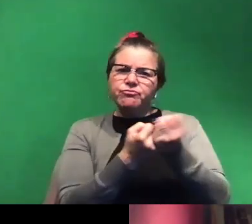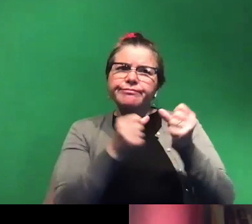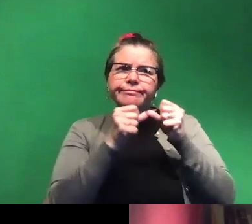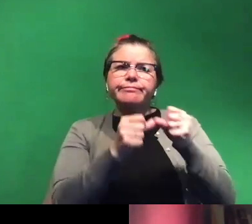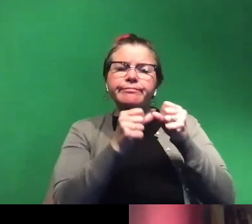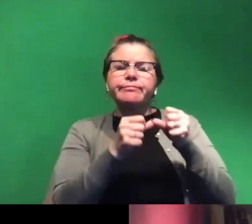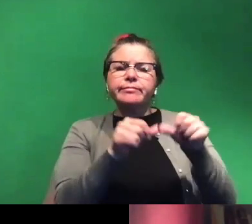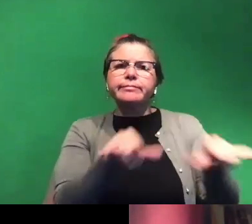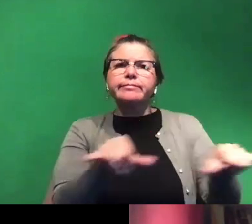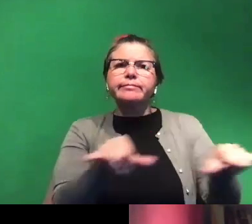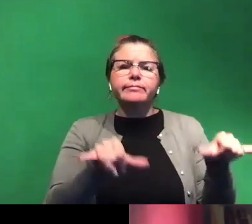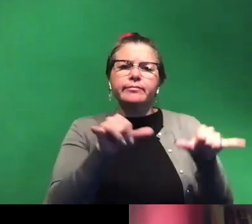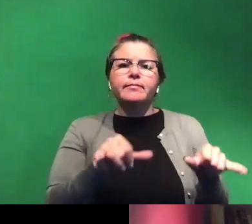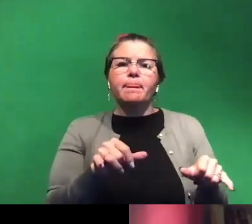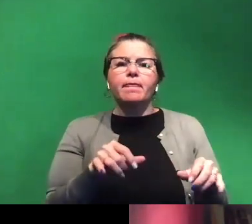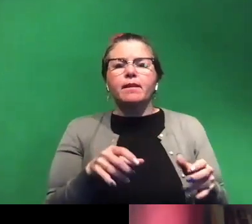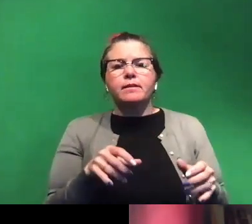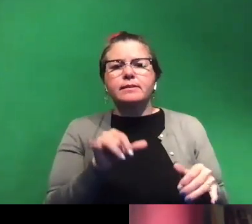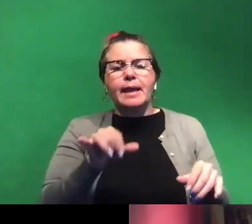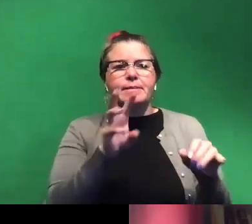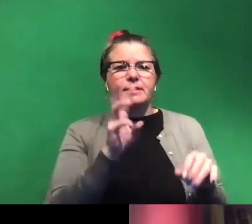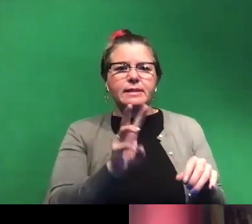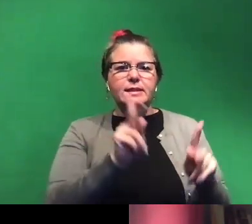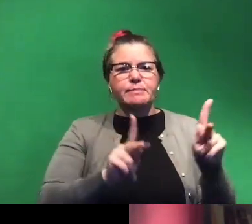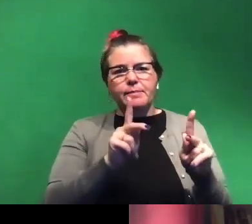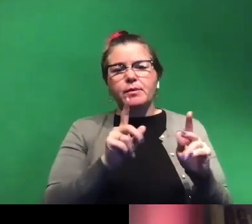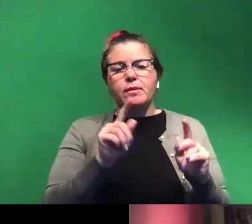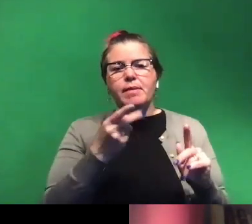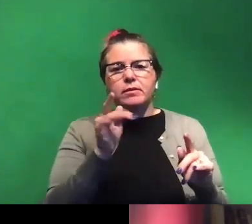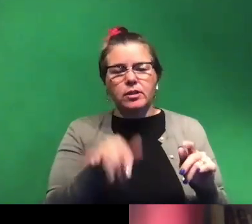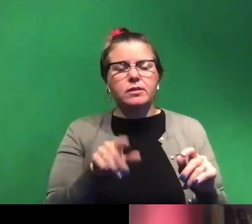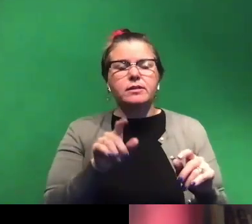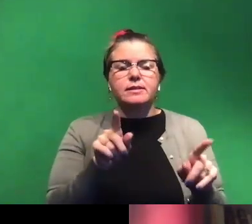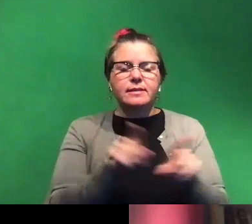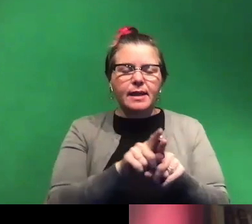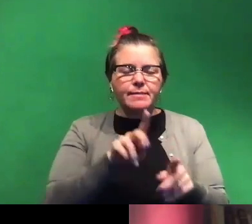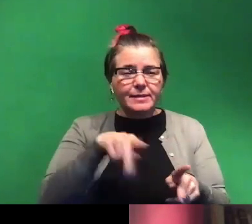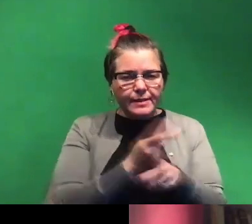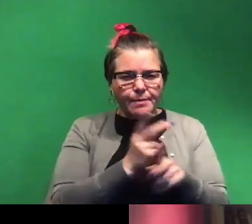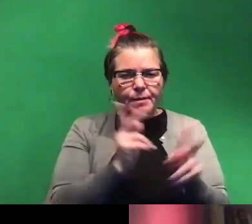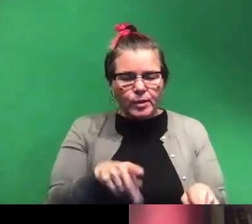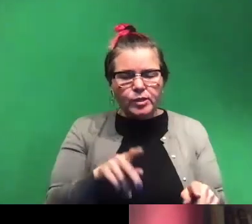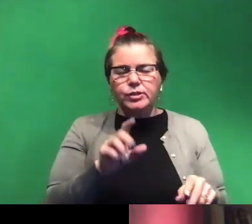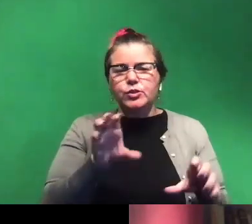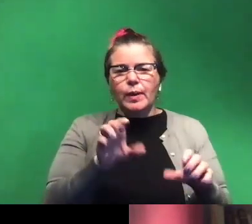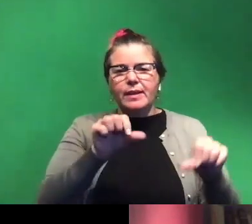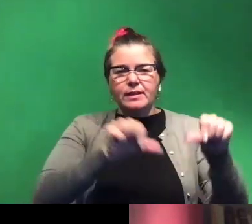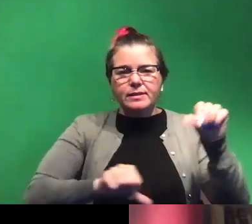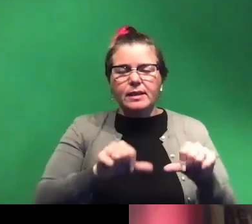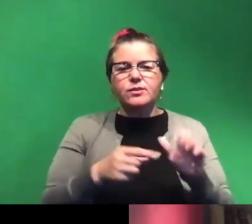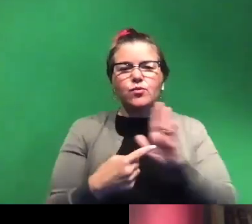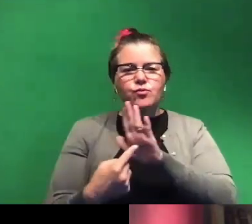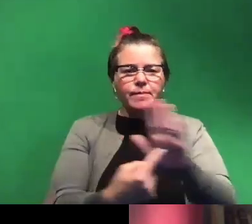narrative that's like, it's the same 6 people doing paleontology, it's the same type of person doing paleontology, that representation and visibility